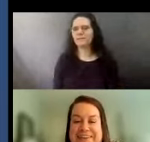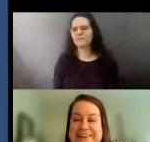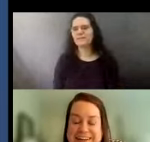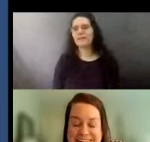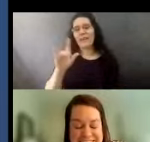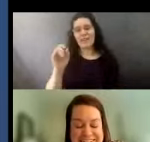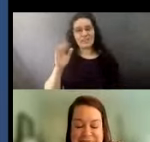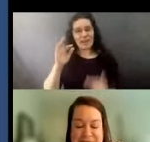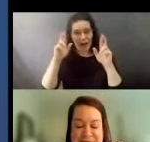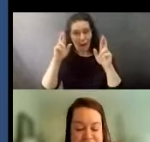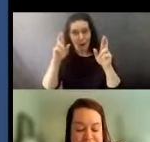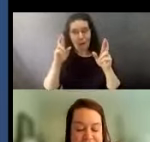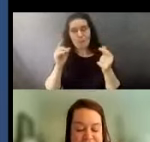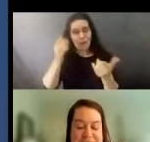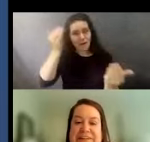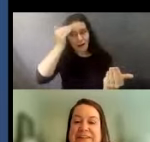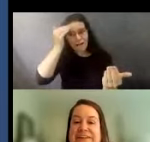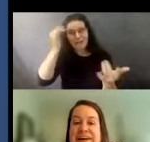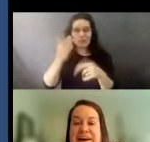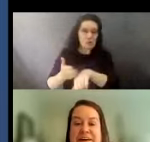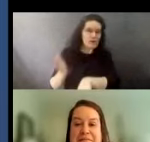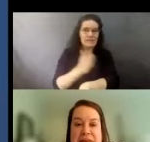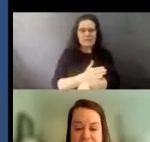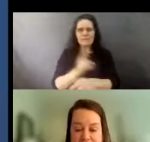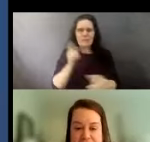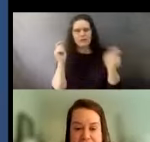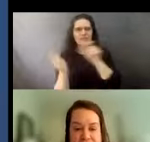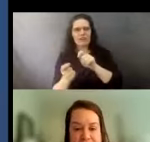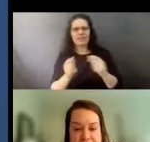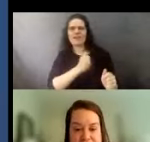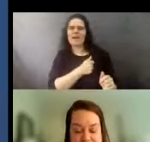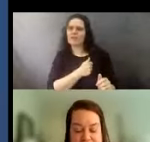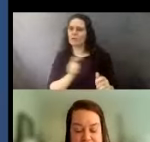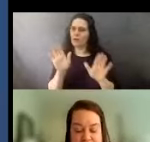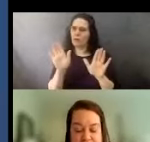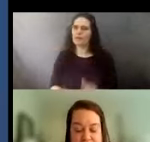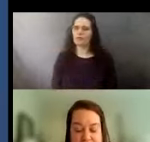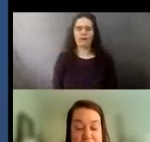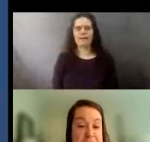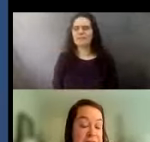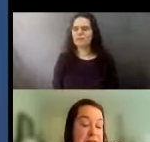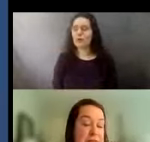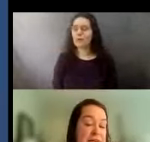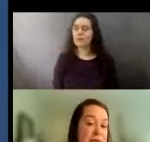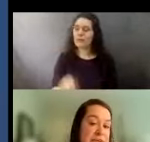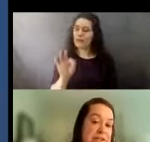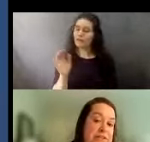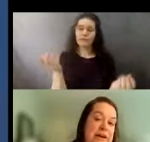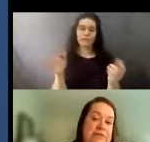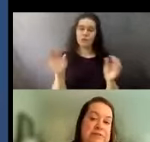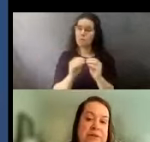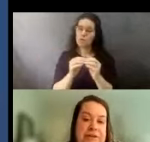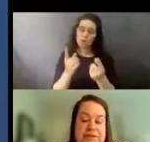I agree. That's wonderful to hear. If there aren't any other questions today, but if you think of